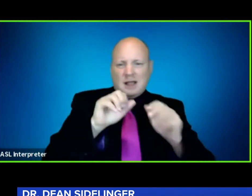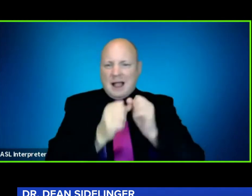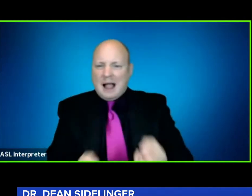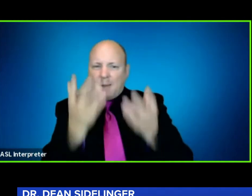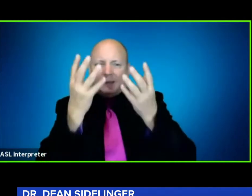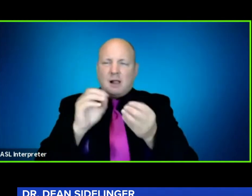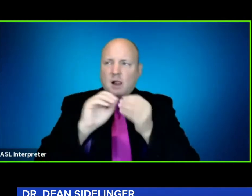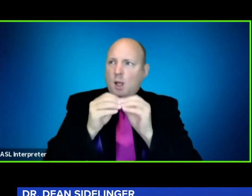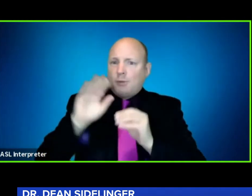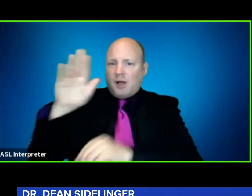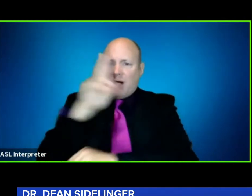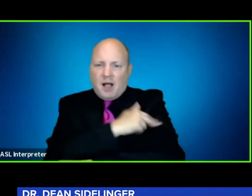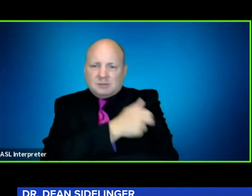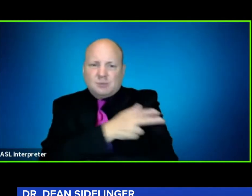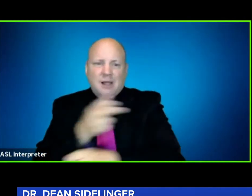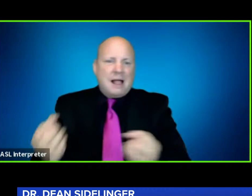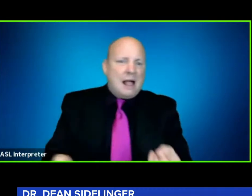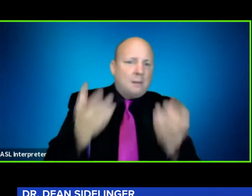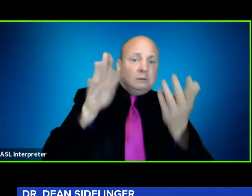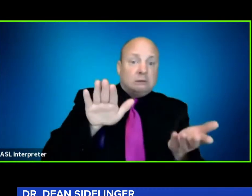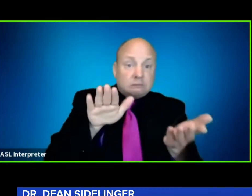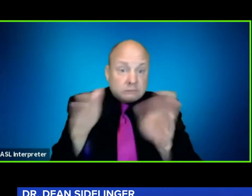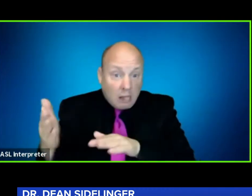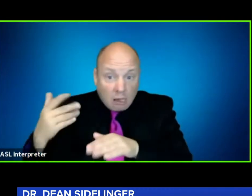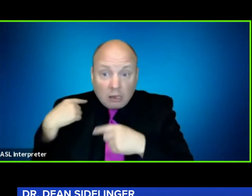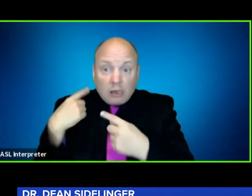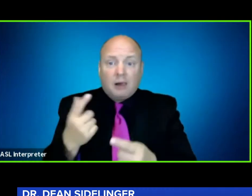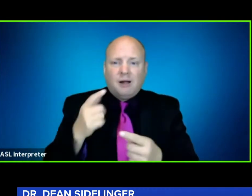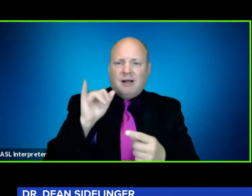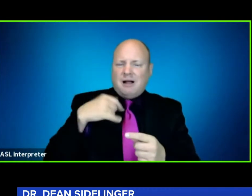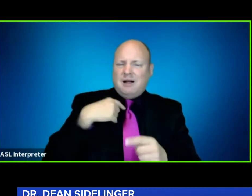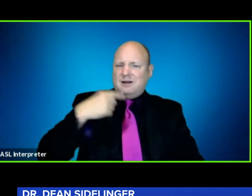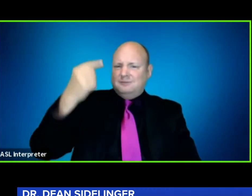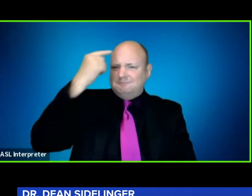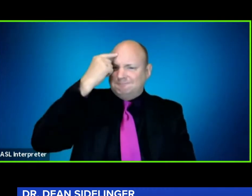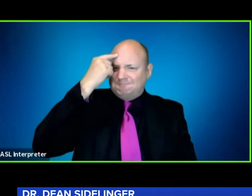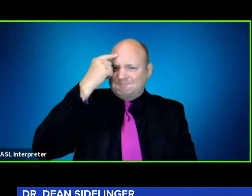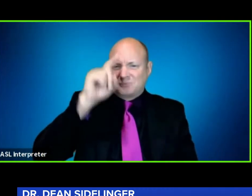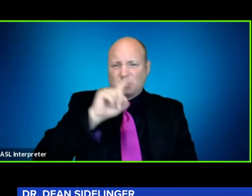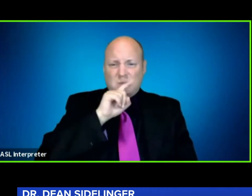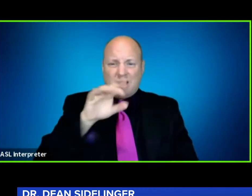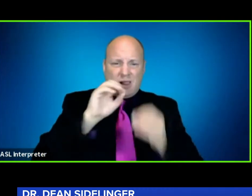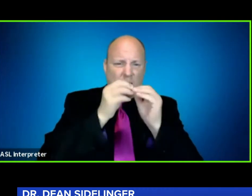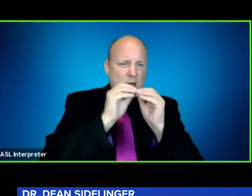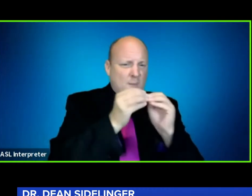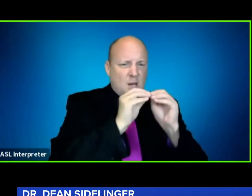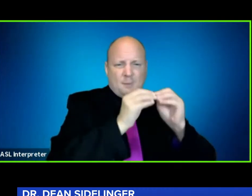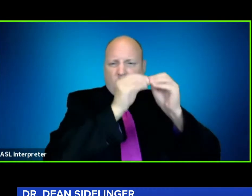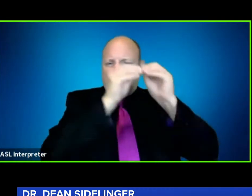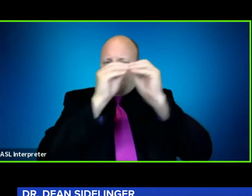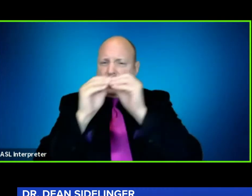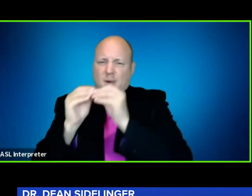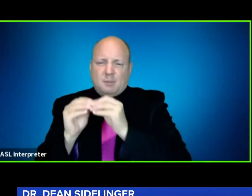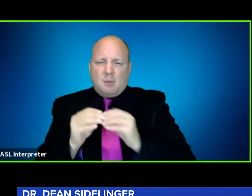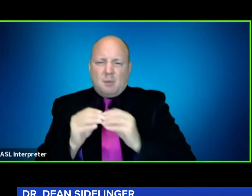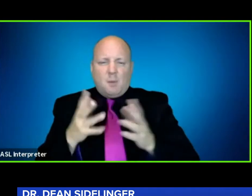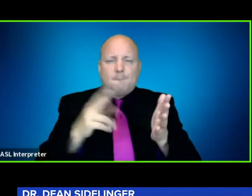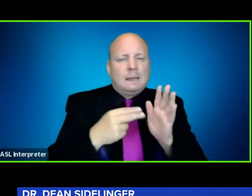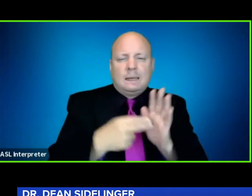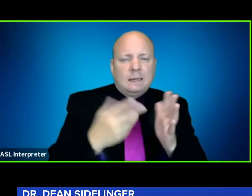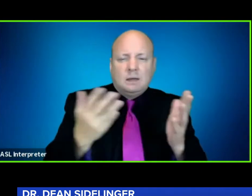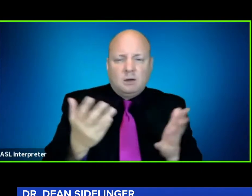want everyone to think about what these numbers represent. Each number or a point on a graph represents a